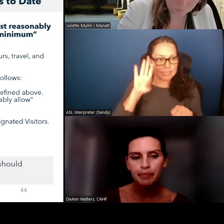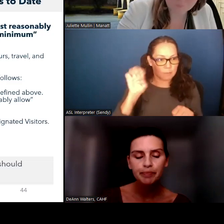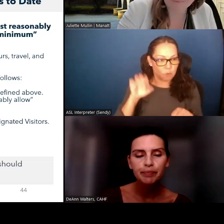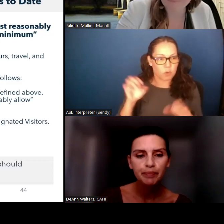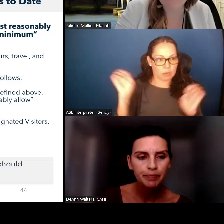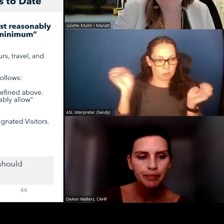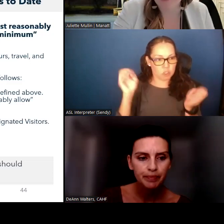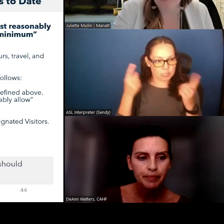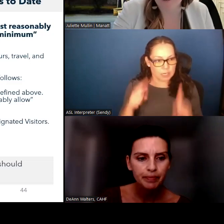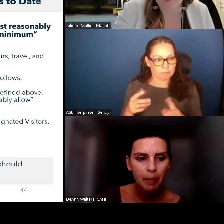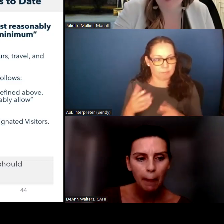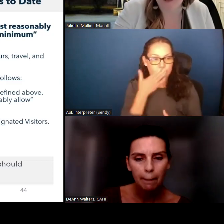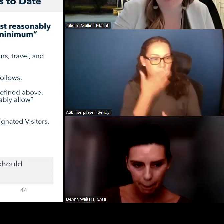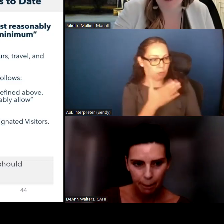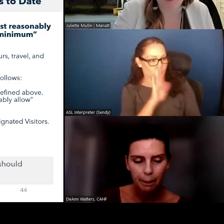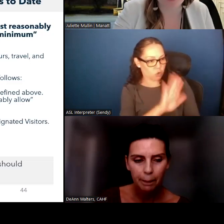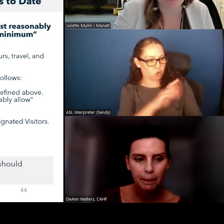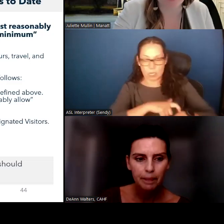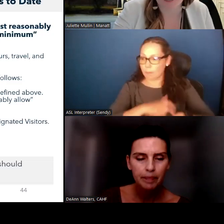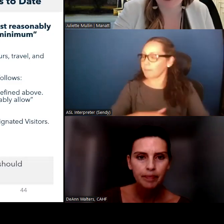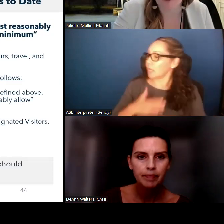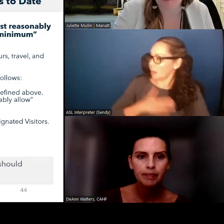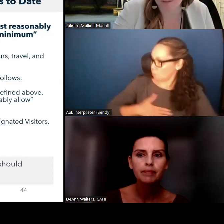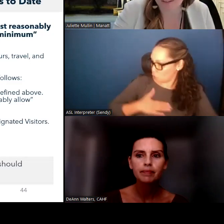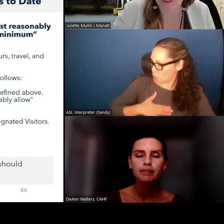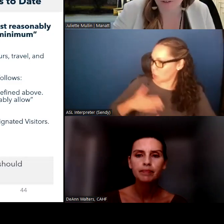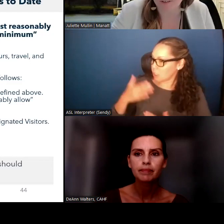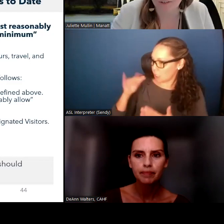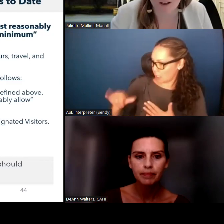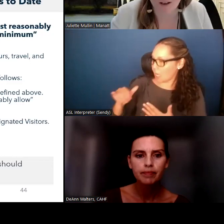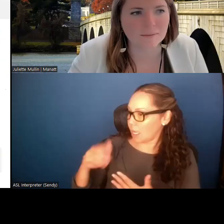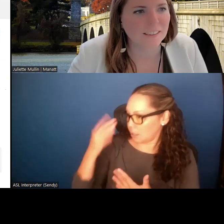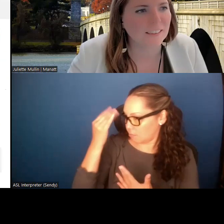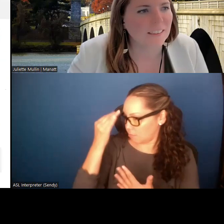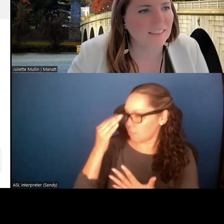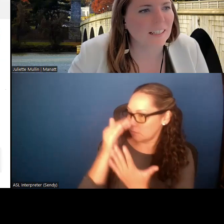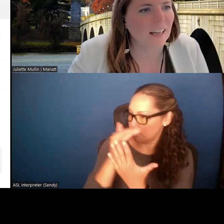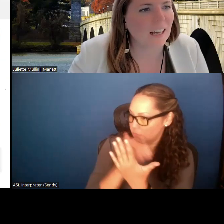time. Thank you for that. Really appreciate you lifting up those considerations as well.